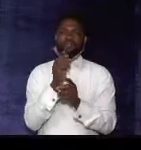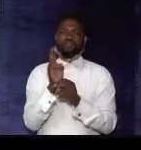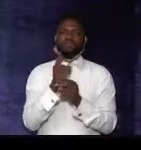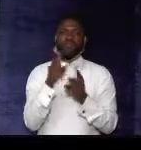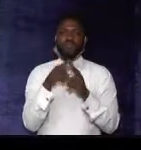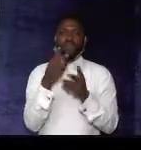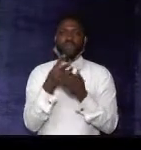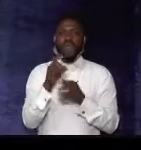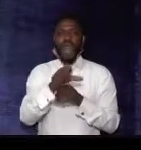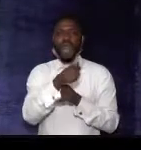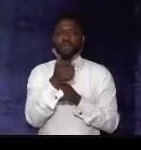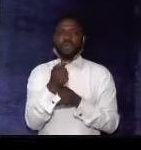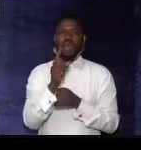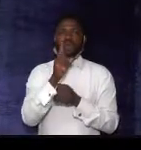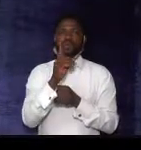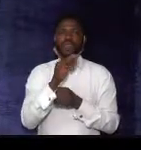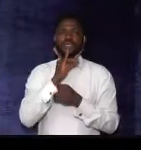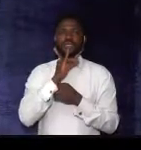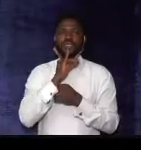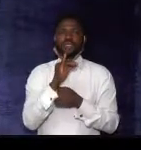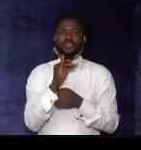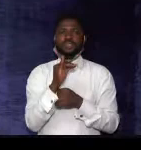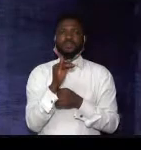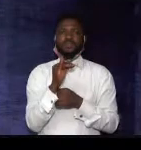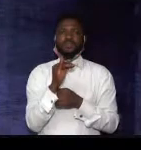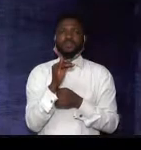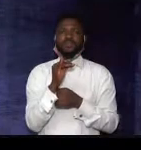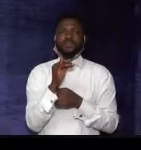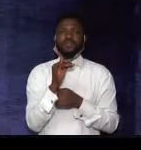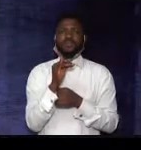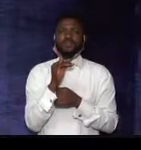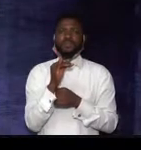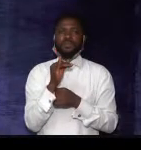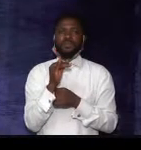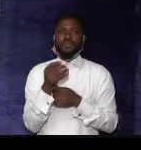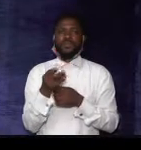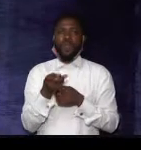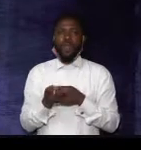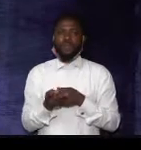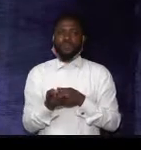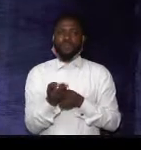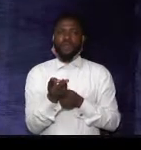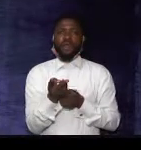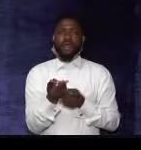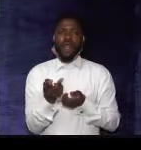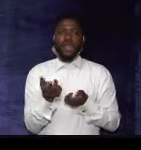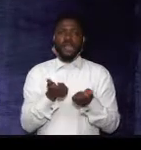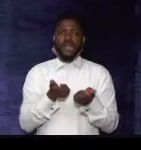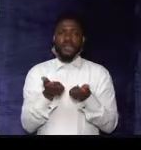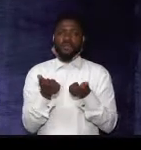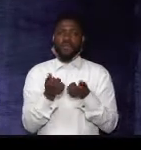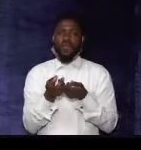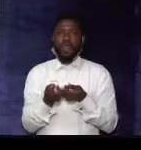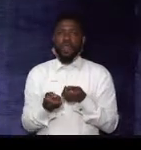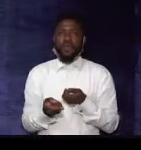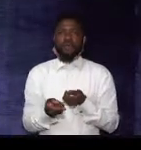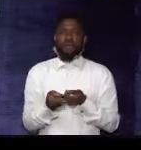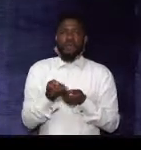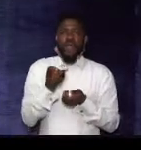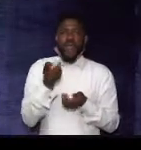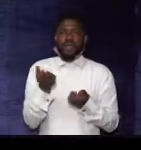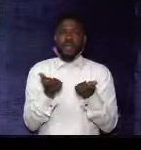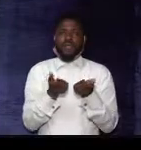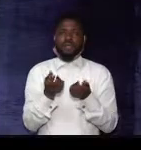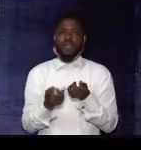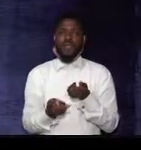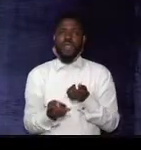used. Another object that can cause accident is forklift. This one is very common in